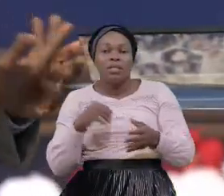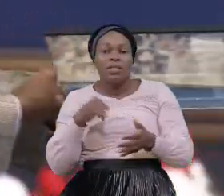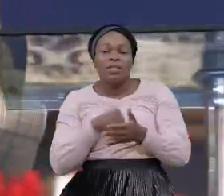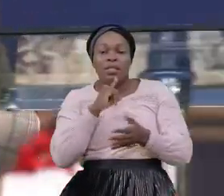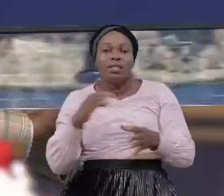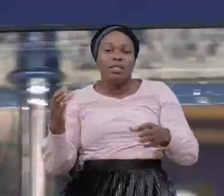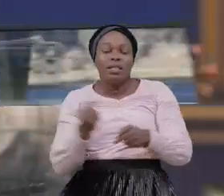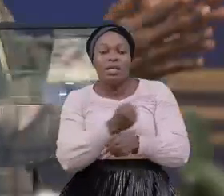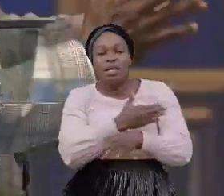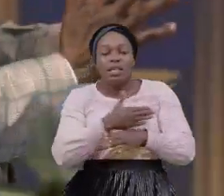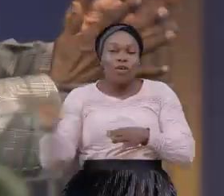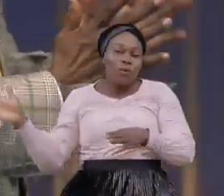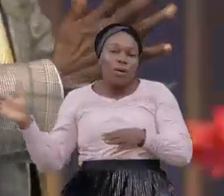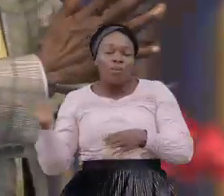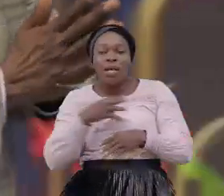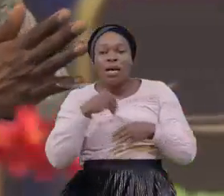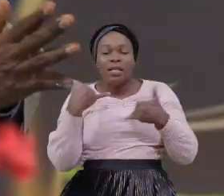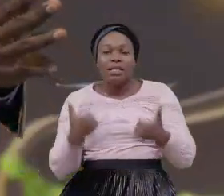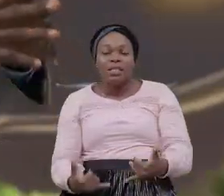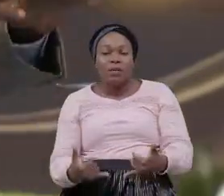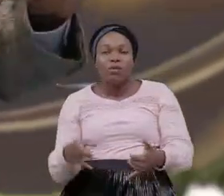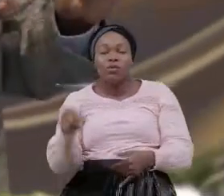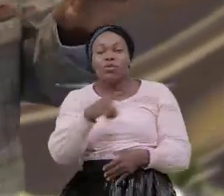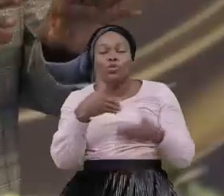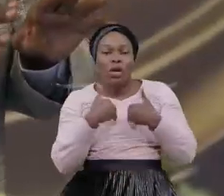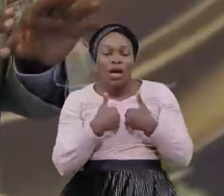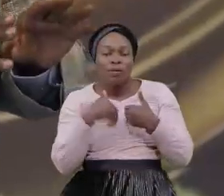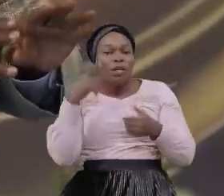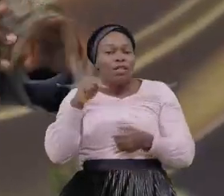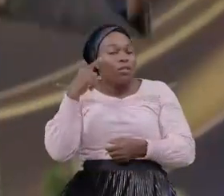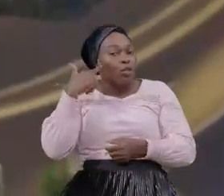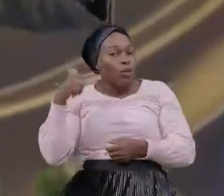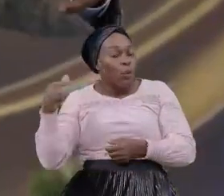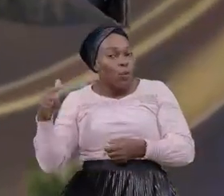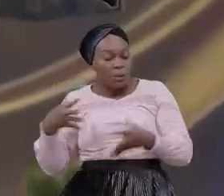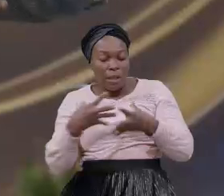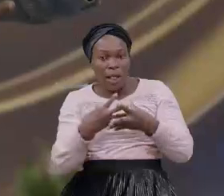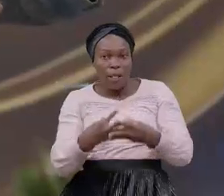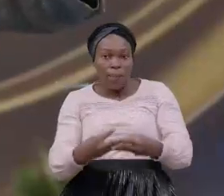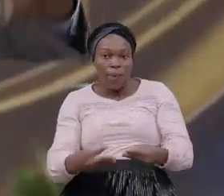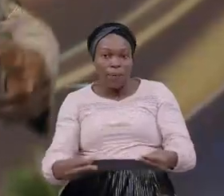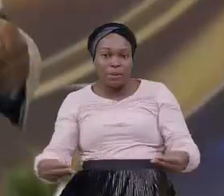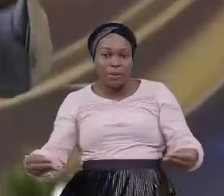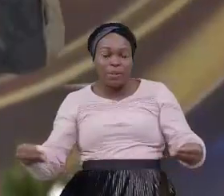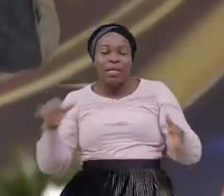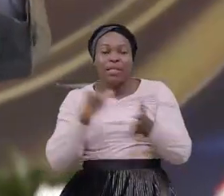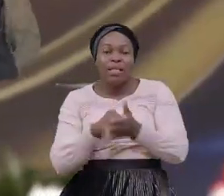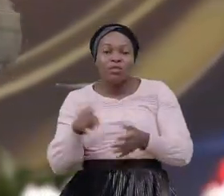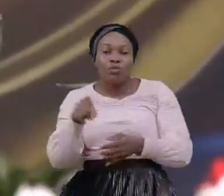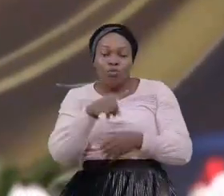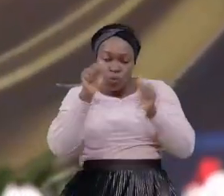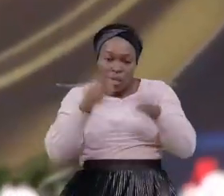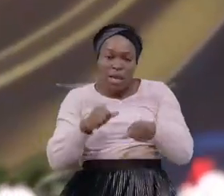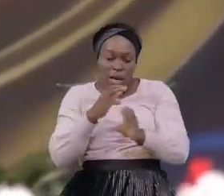and now you have the gold melted so that you can mold. Before